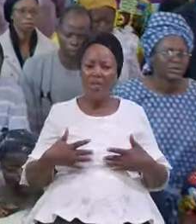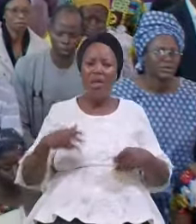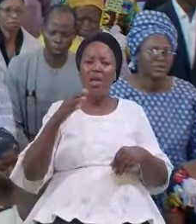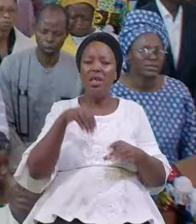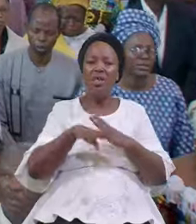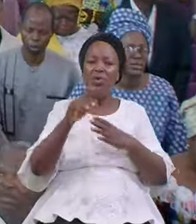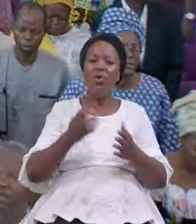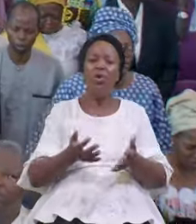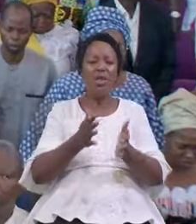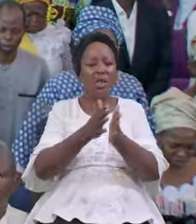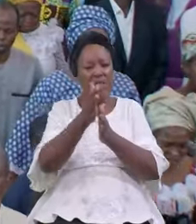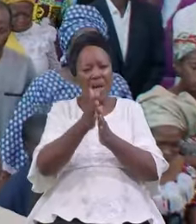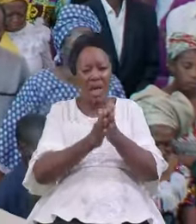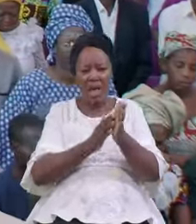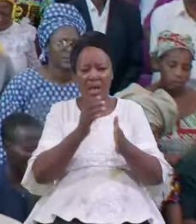your desires.